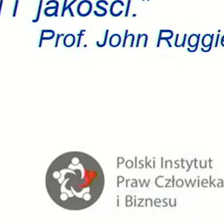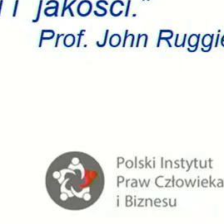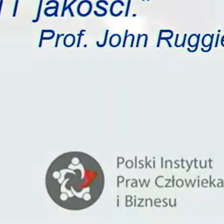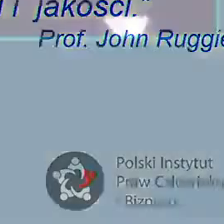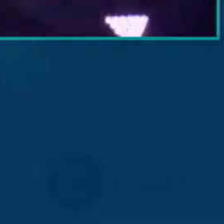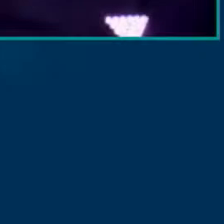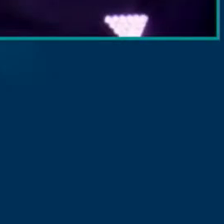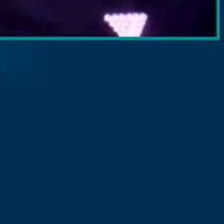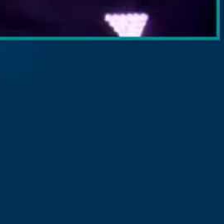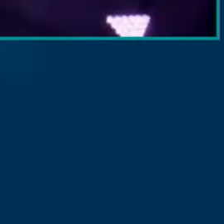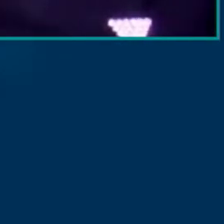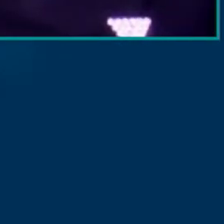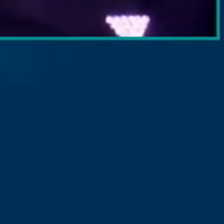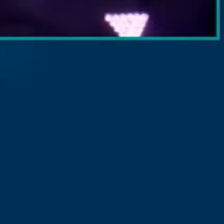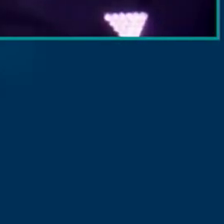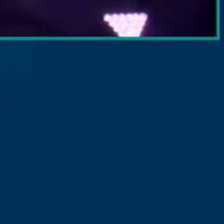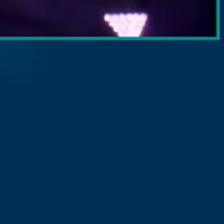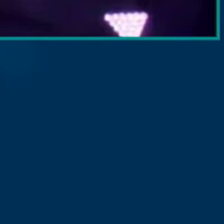why the